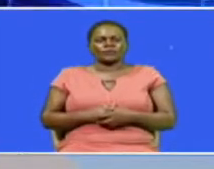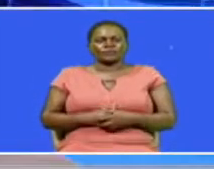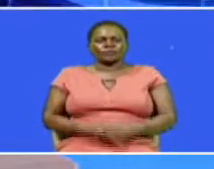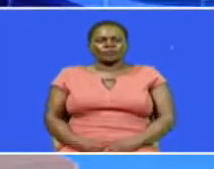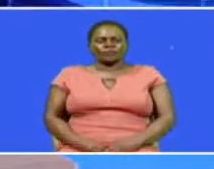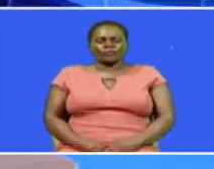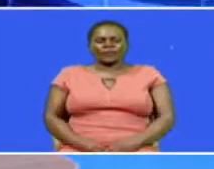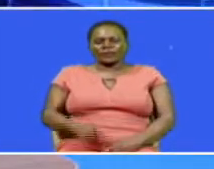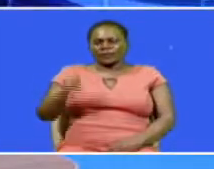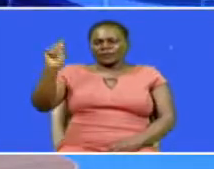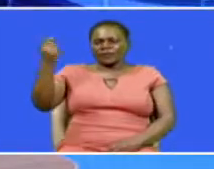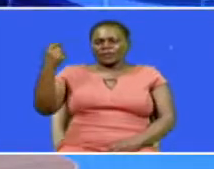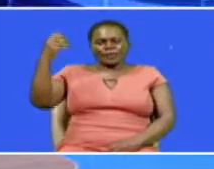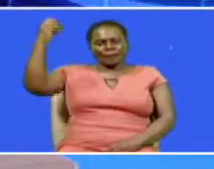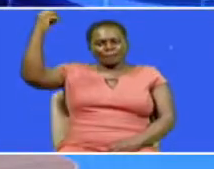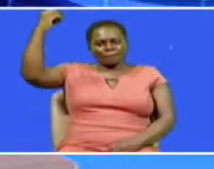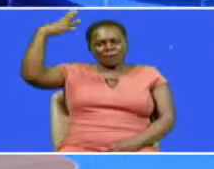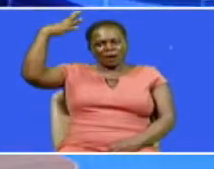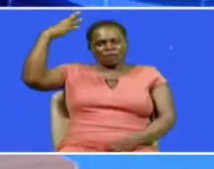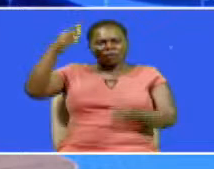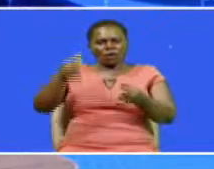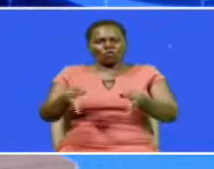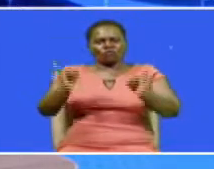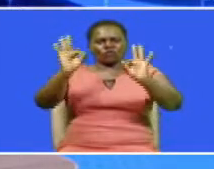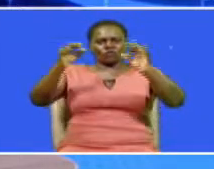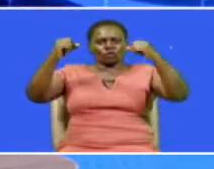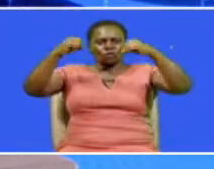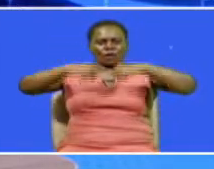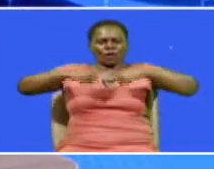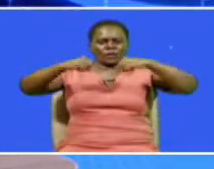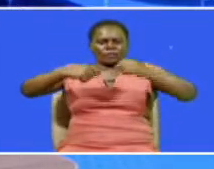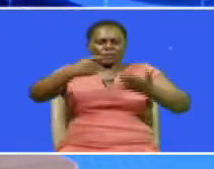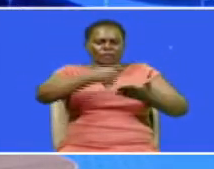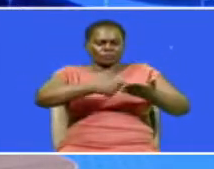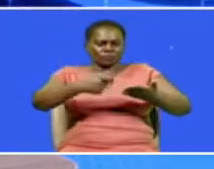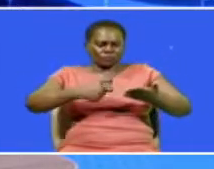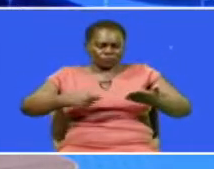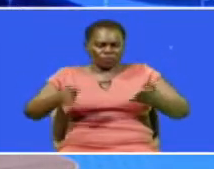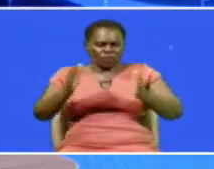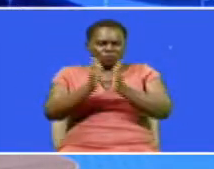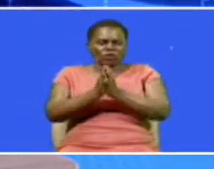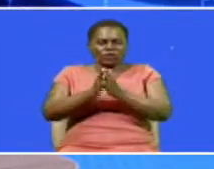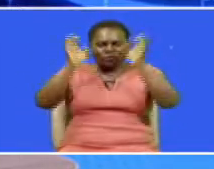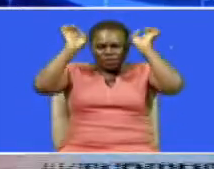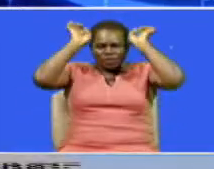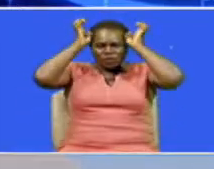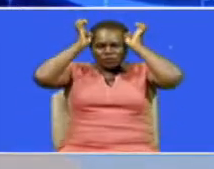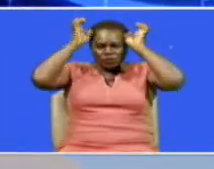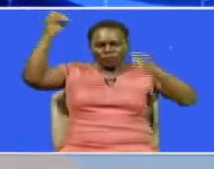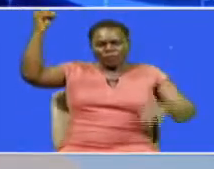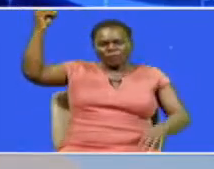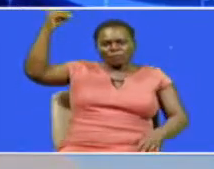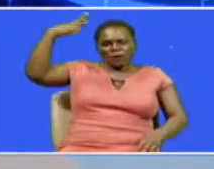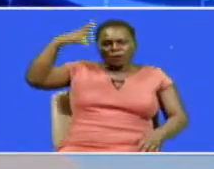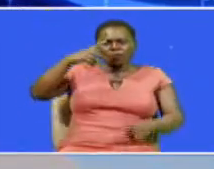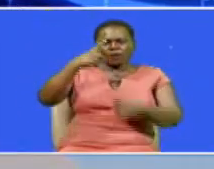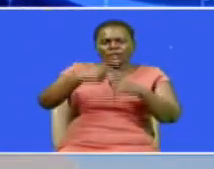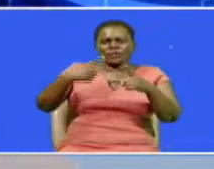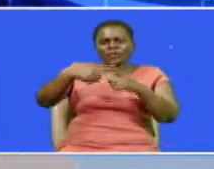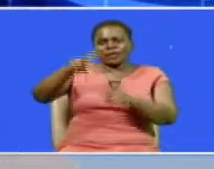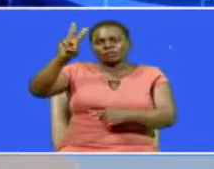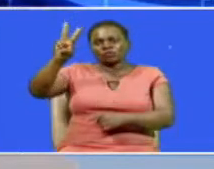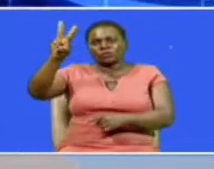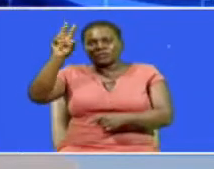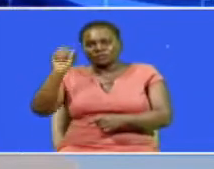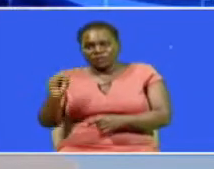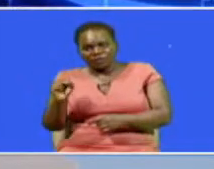Away from subsidies, Kenya Power has formalized the signing of a power purchase agreement with Ethiopia Electric Power for 25